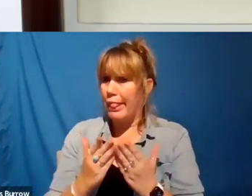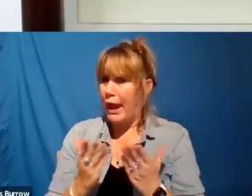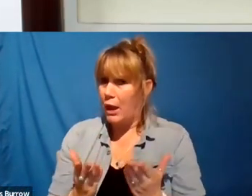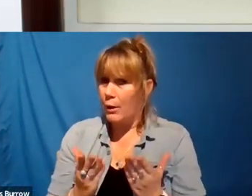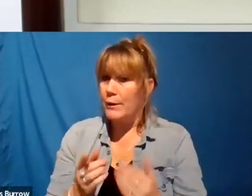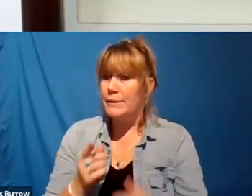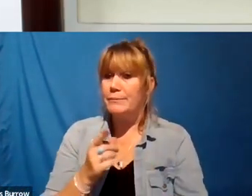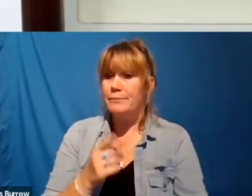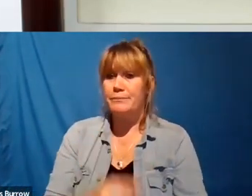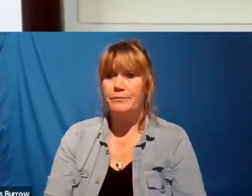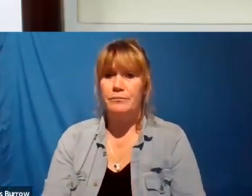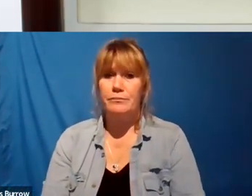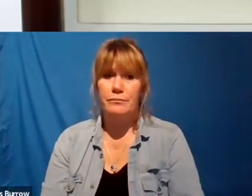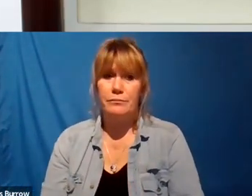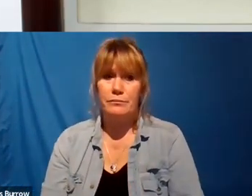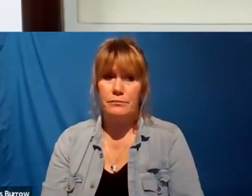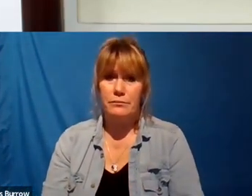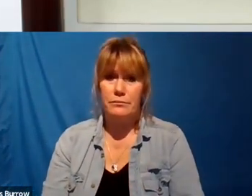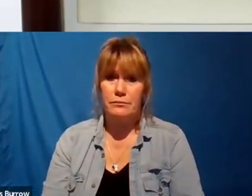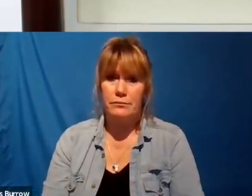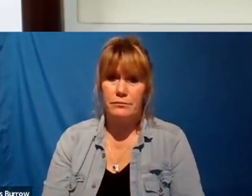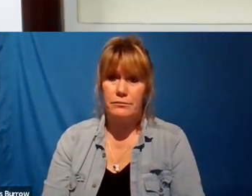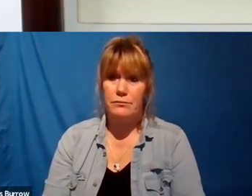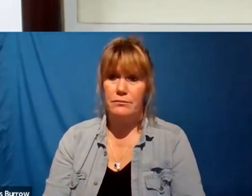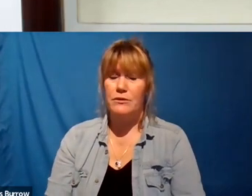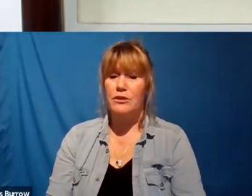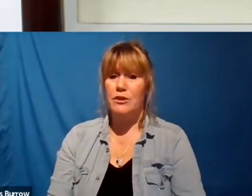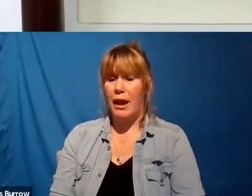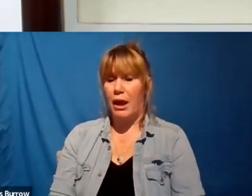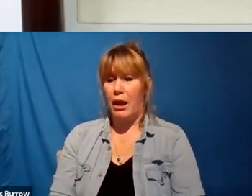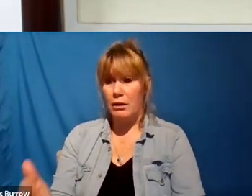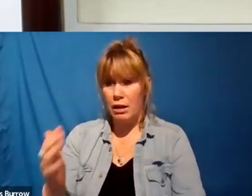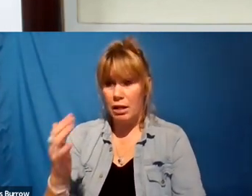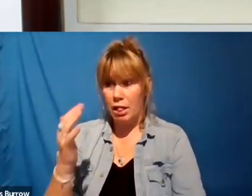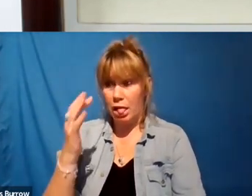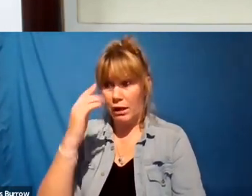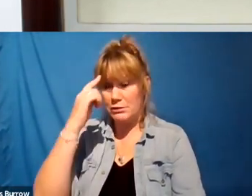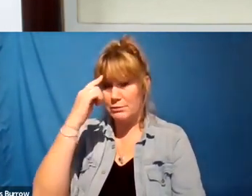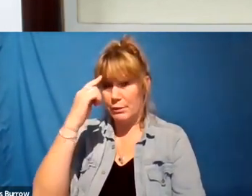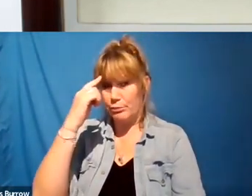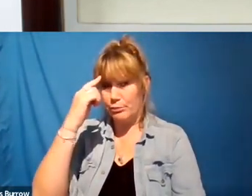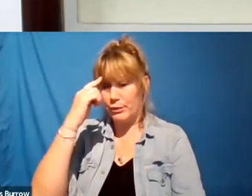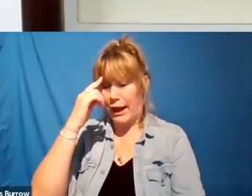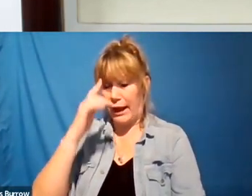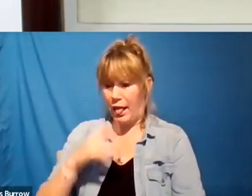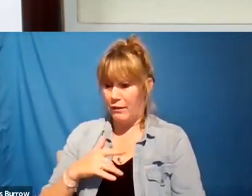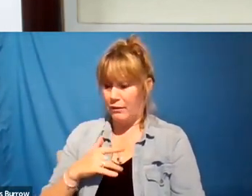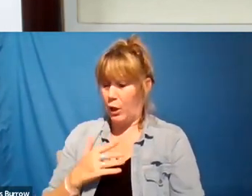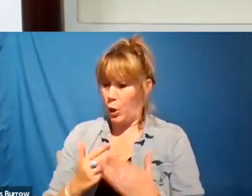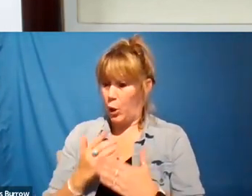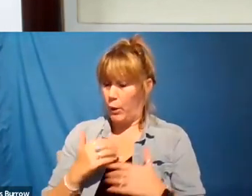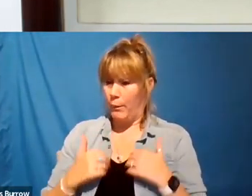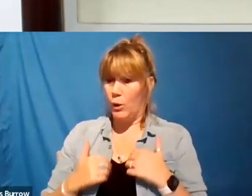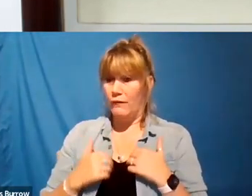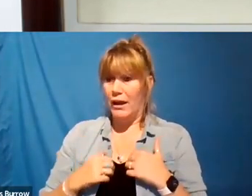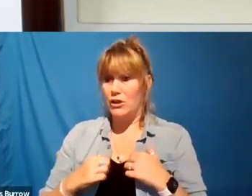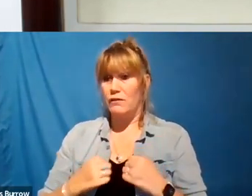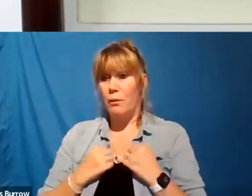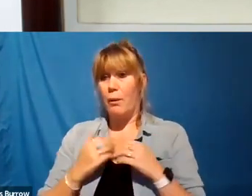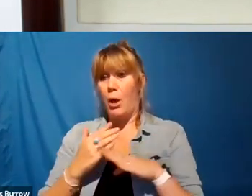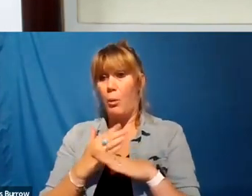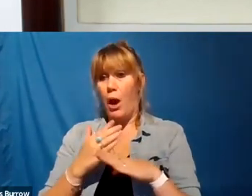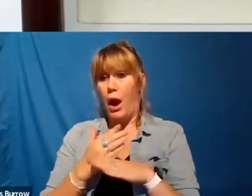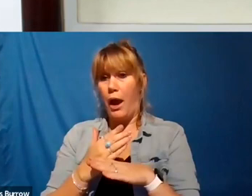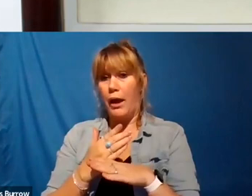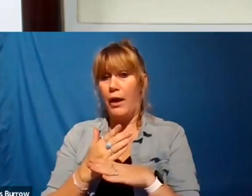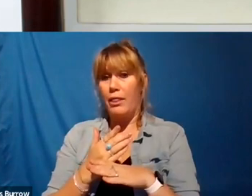So this kind of got into my brain and provided a new motivation for my work, which is getting people to